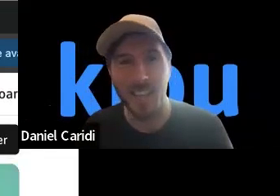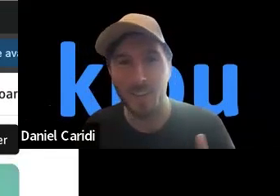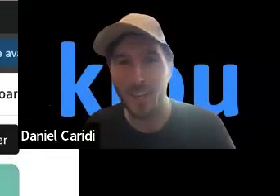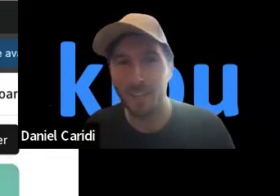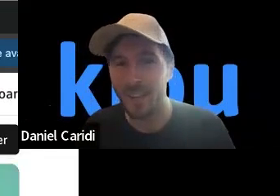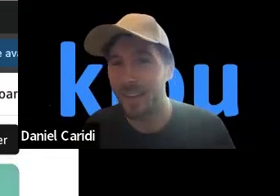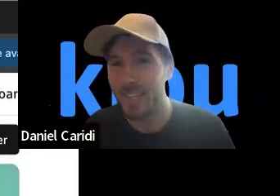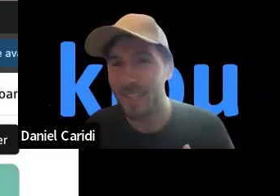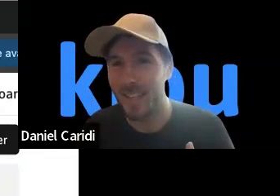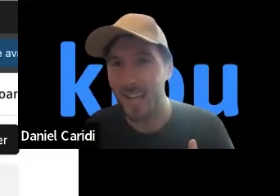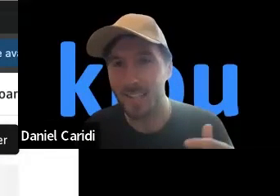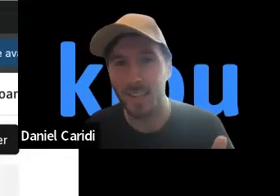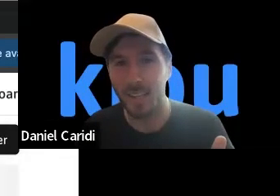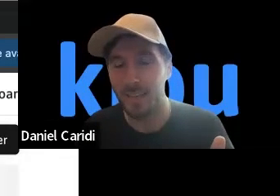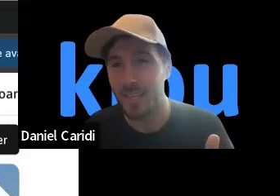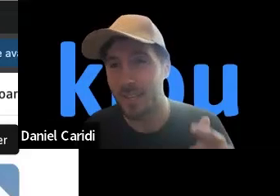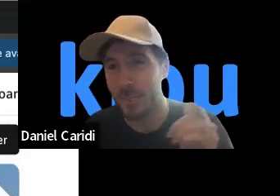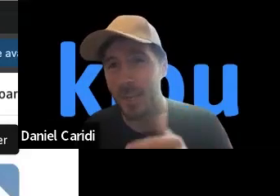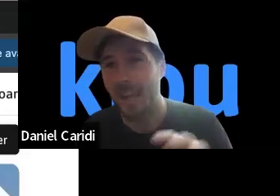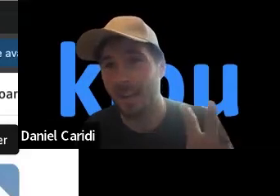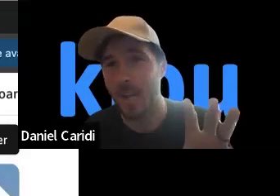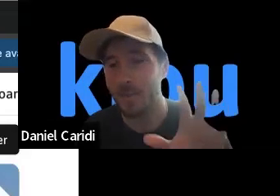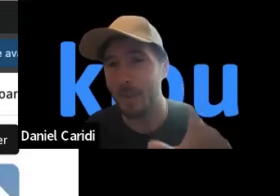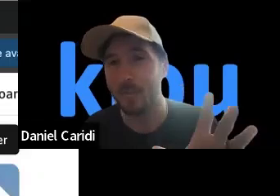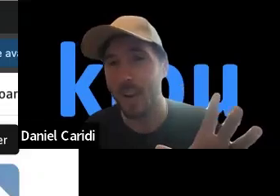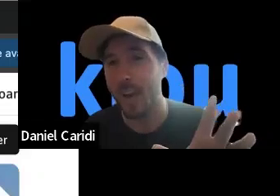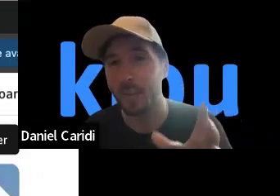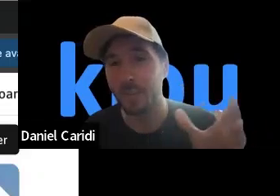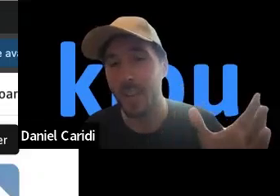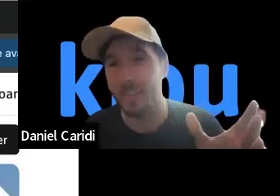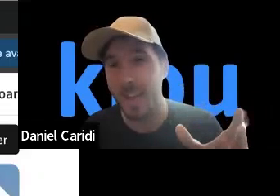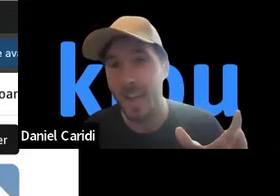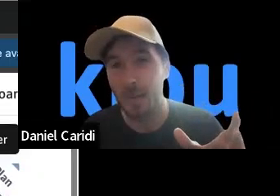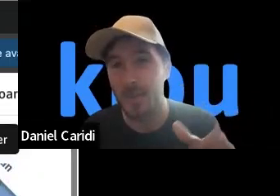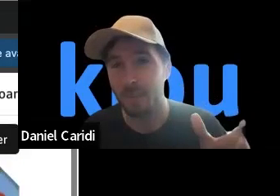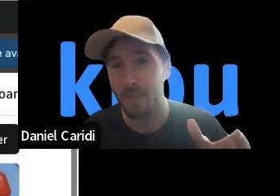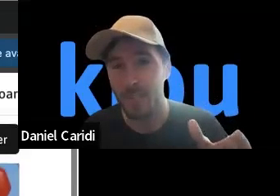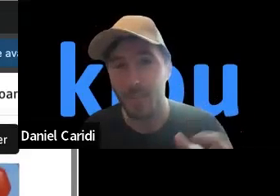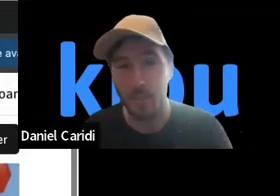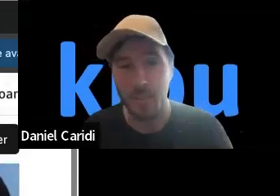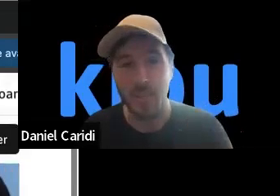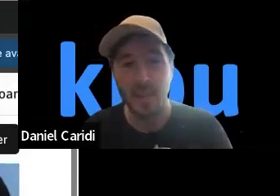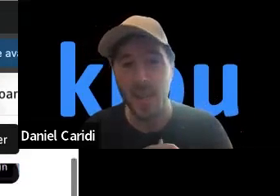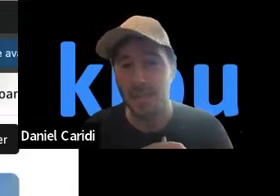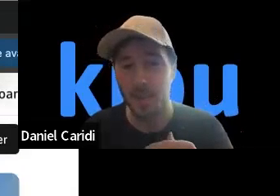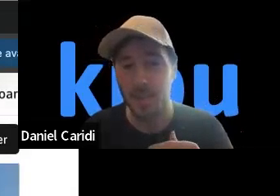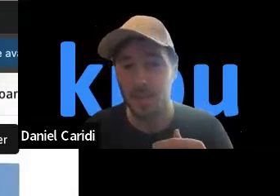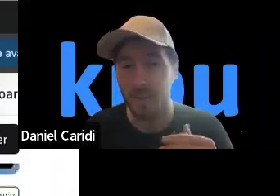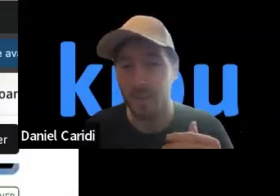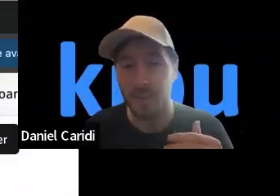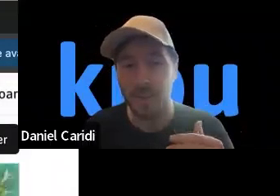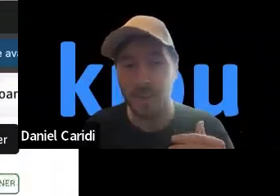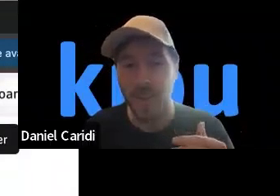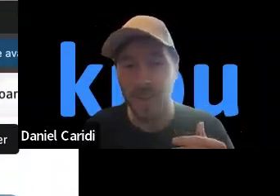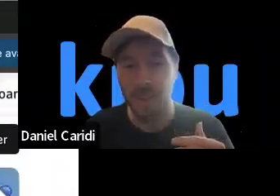dance. If you're looking for a life skills class, you click life skills, which I can imagine might be very helpful for a lot of day hubs and for staff members. And some of these